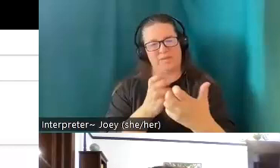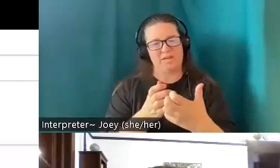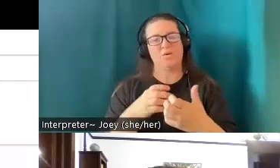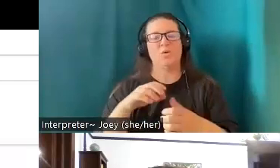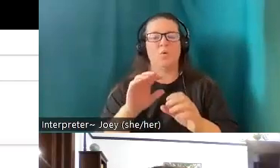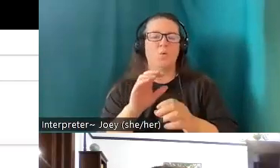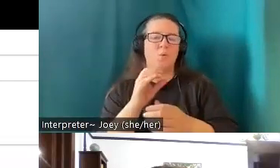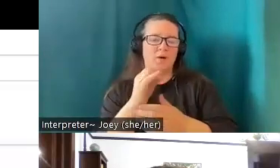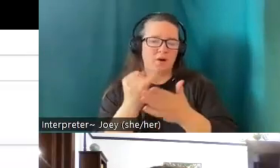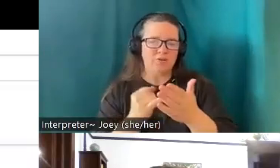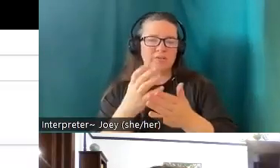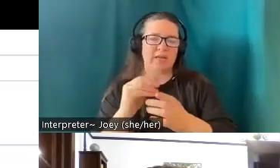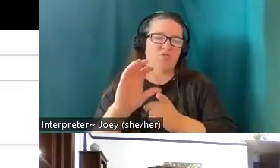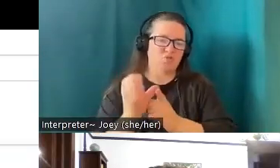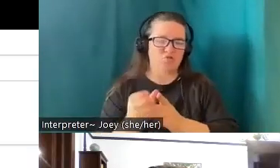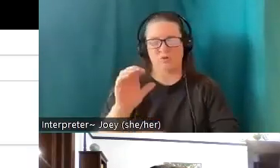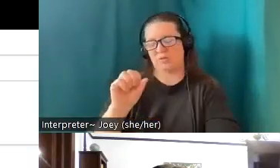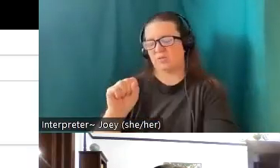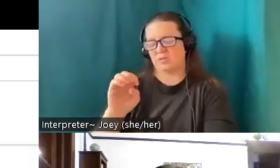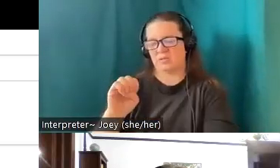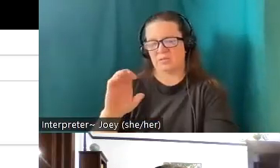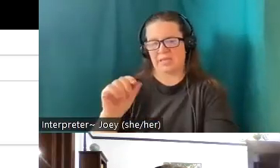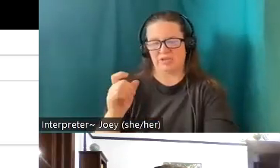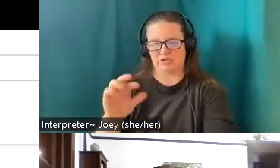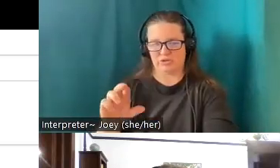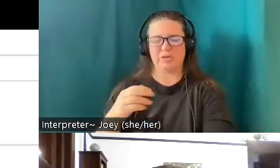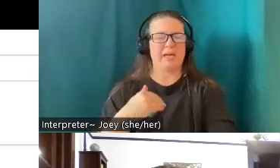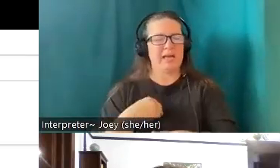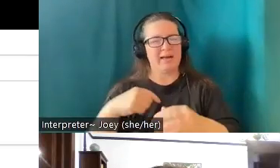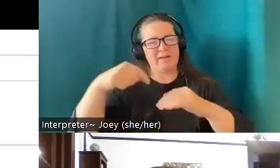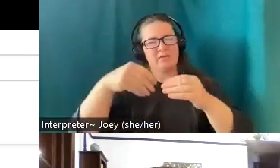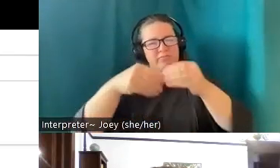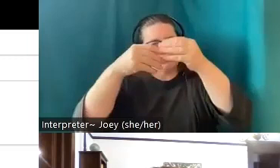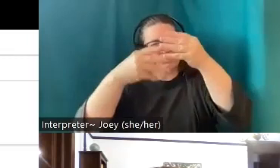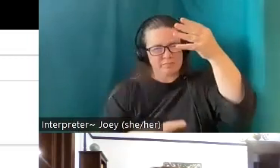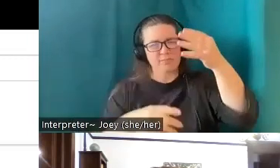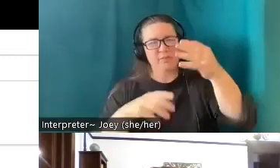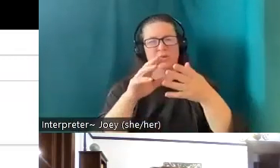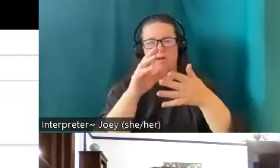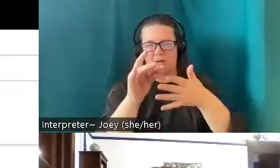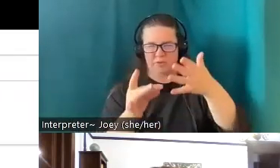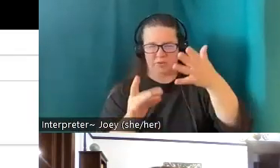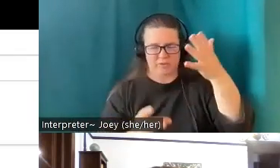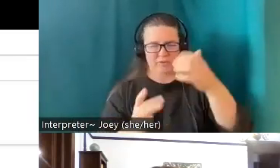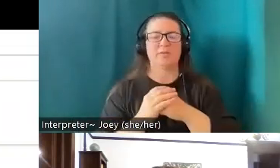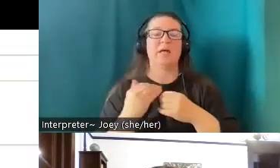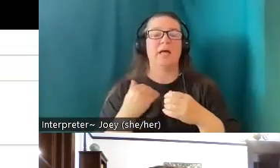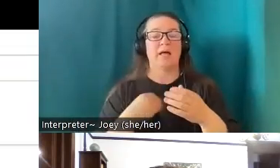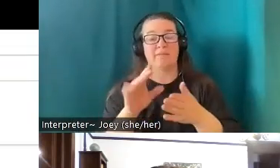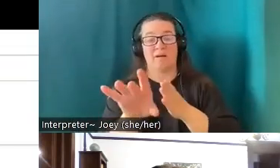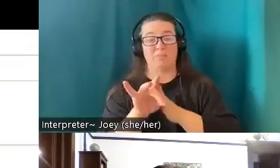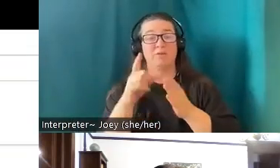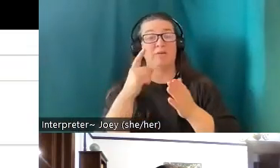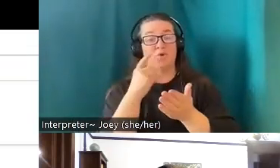organization's primary focus area. I want to give a little bit more detail on a couple of these. We have an option for arts